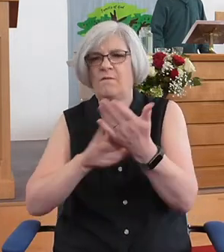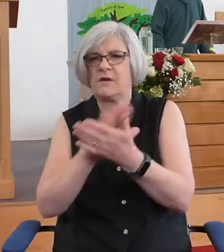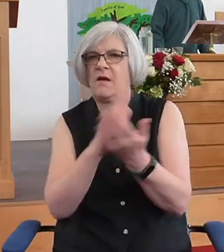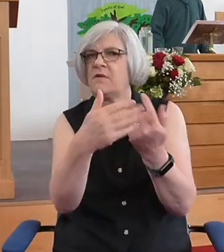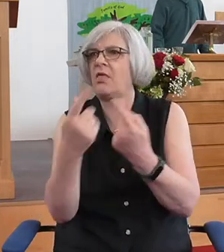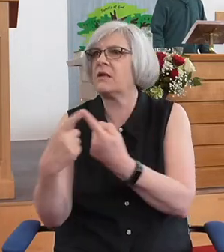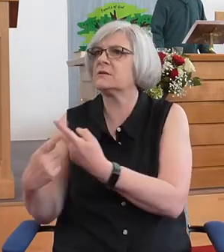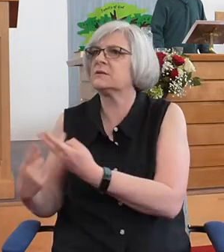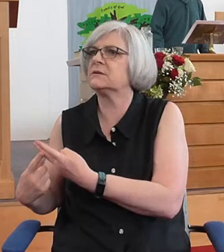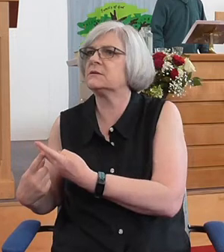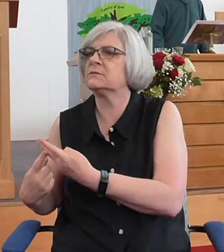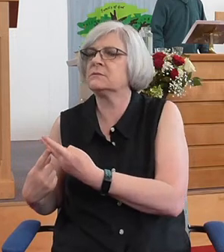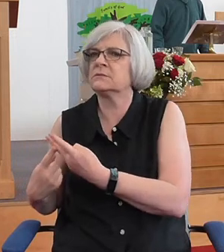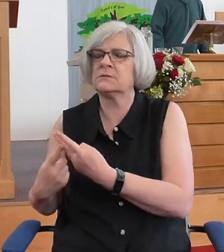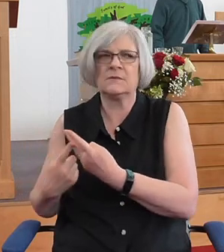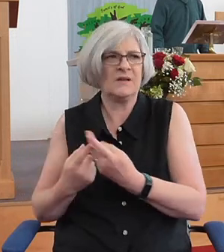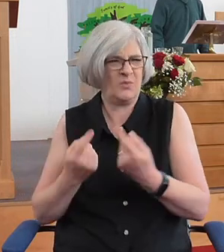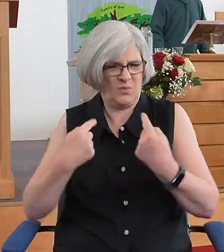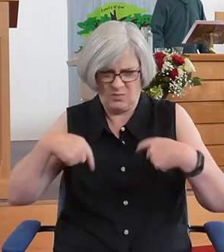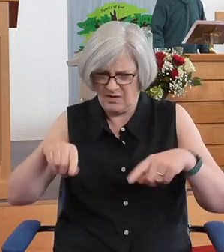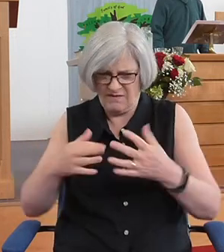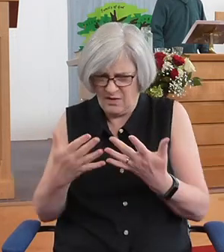especially when we have been forgiven so much.